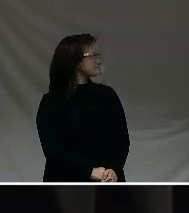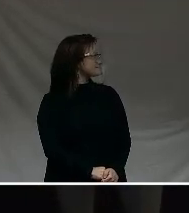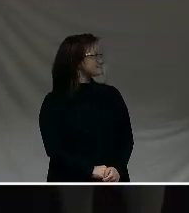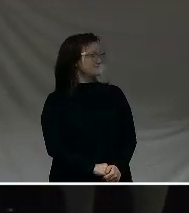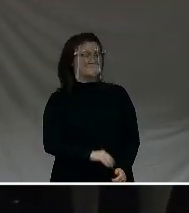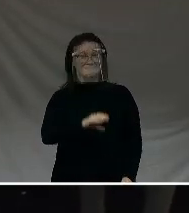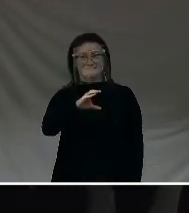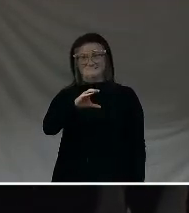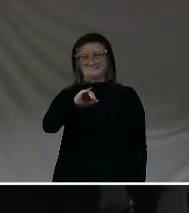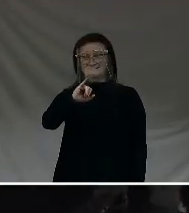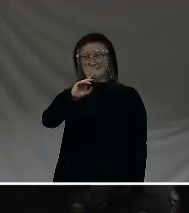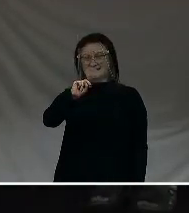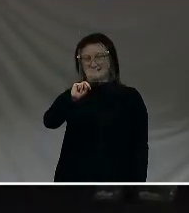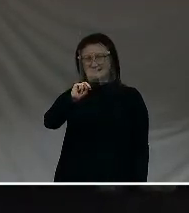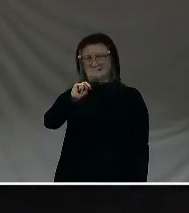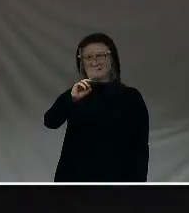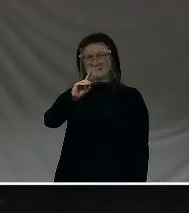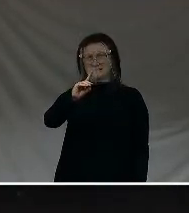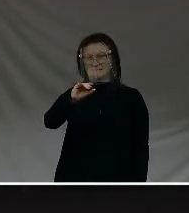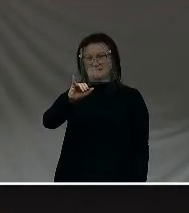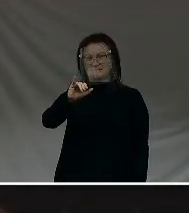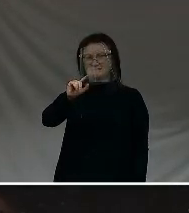Sydney Trapman.